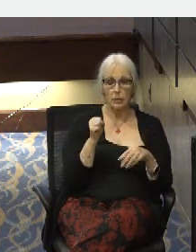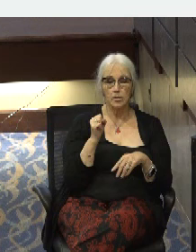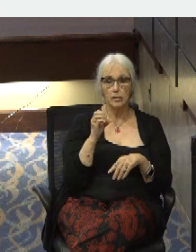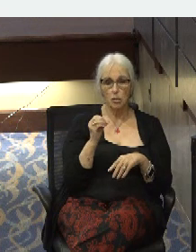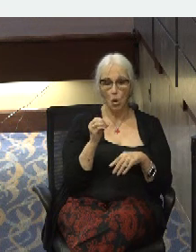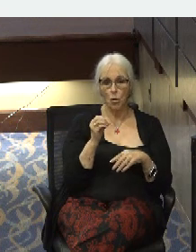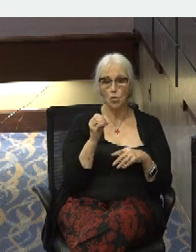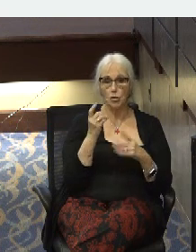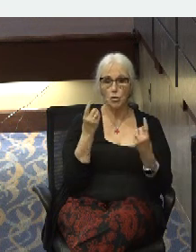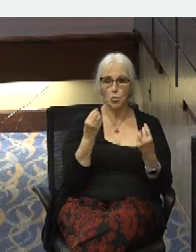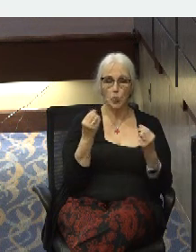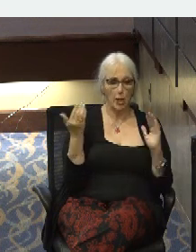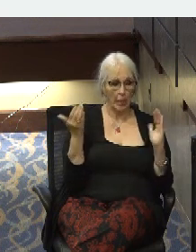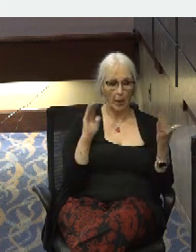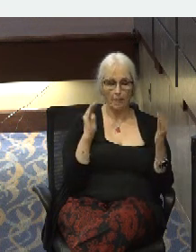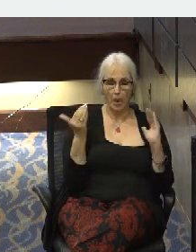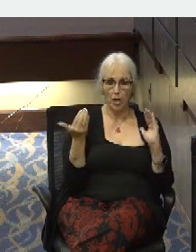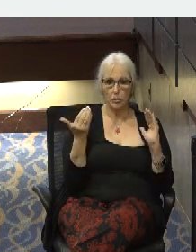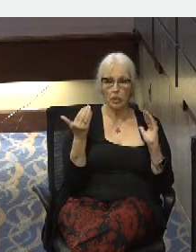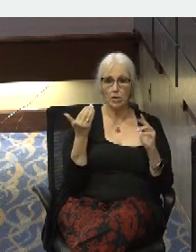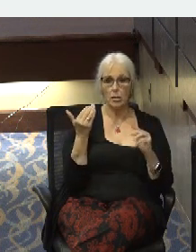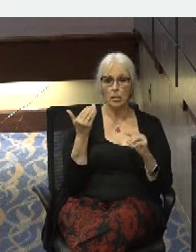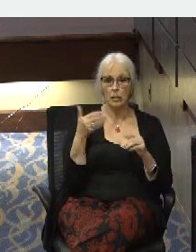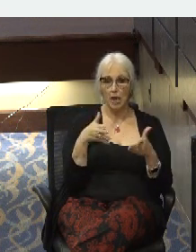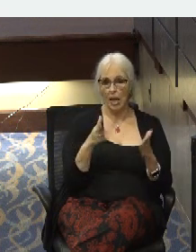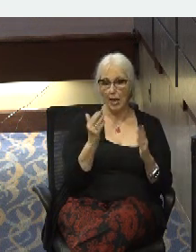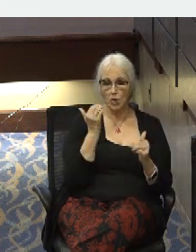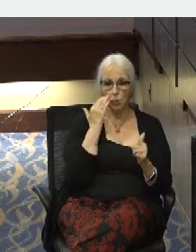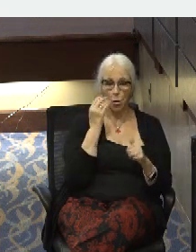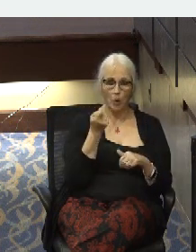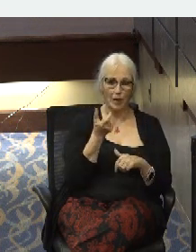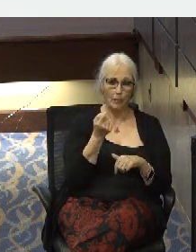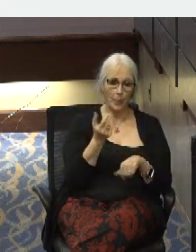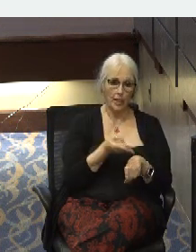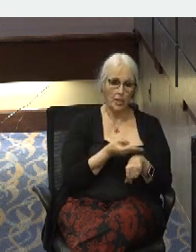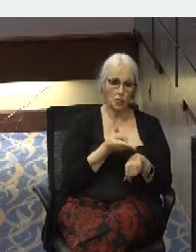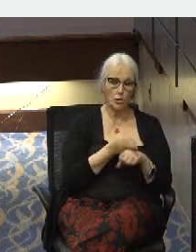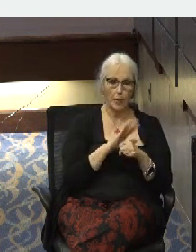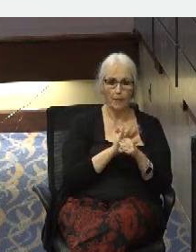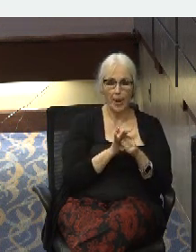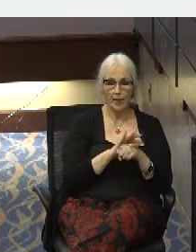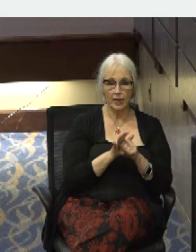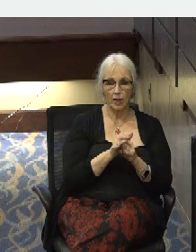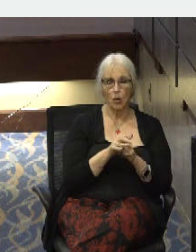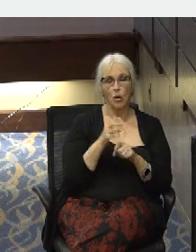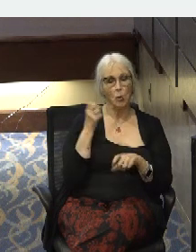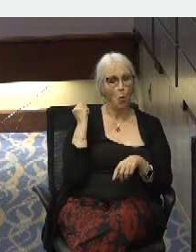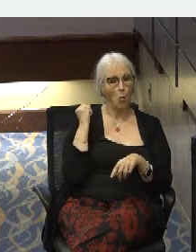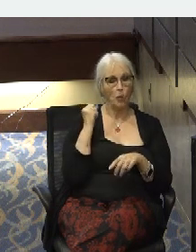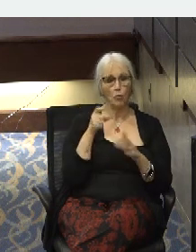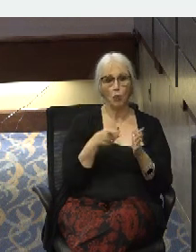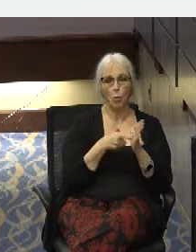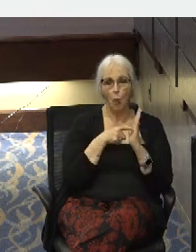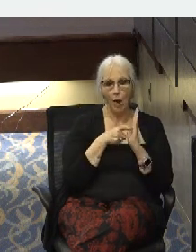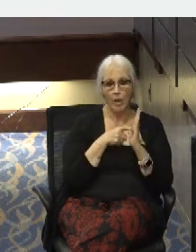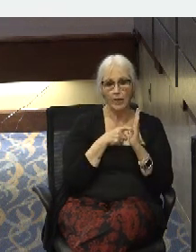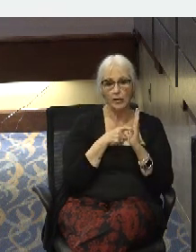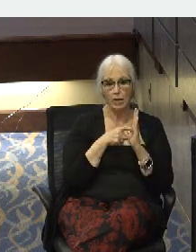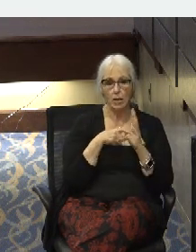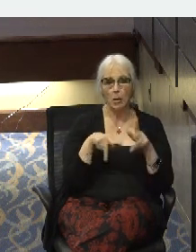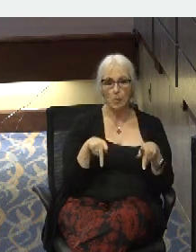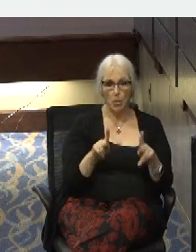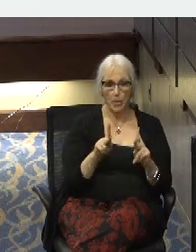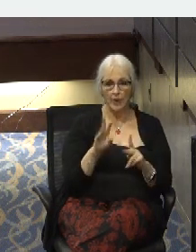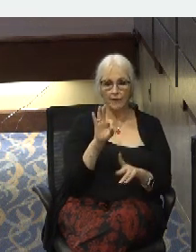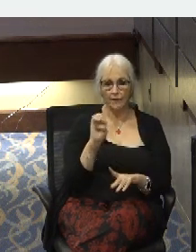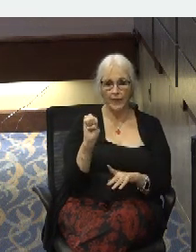just in doing that comparison, just so you know, a little history, during the pandemic, we did hold off on requiring permit and